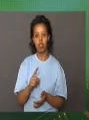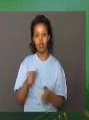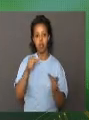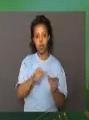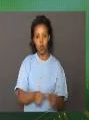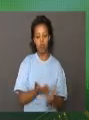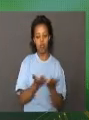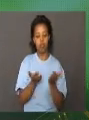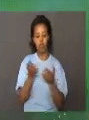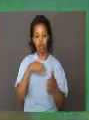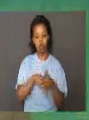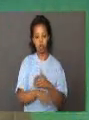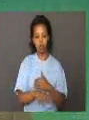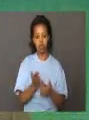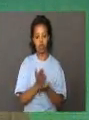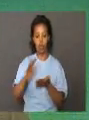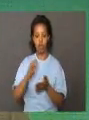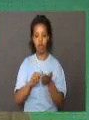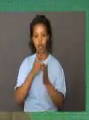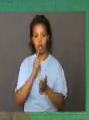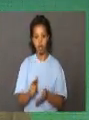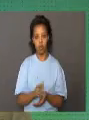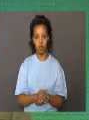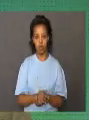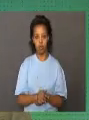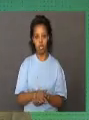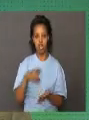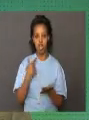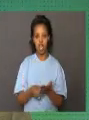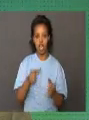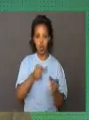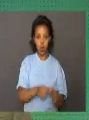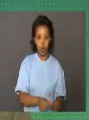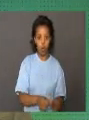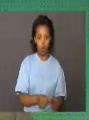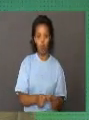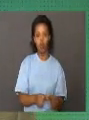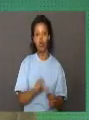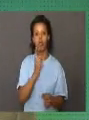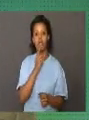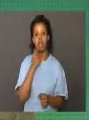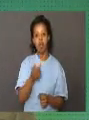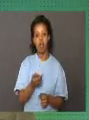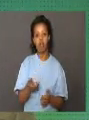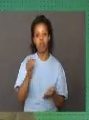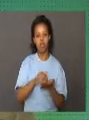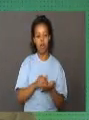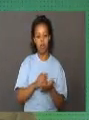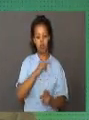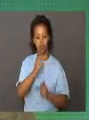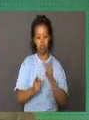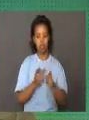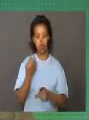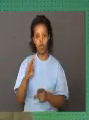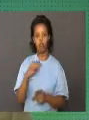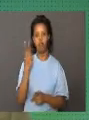settling tank. A portion of the settled sludge is recycled and